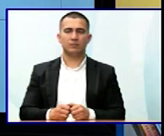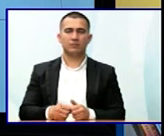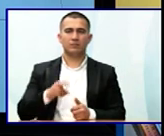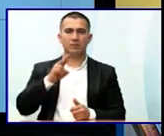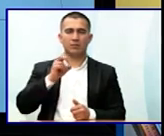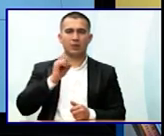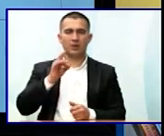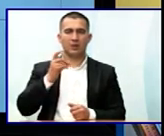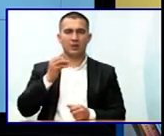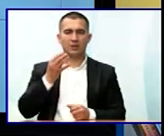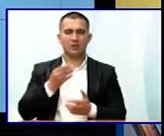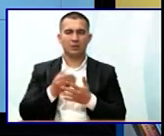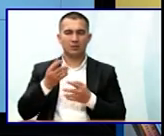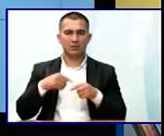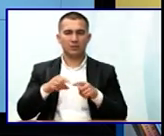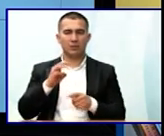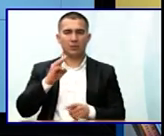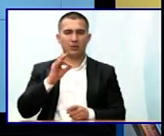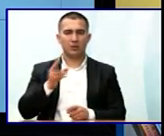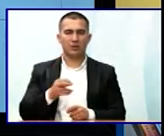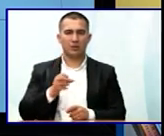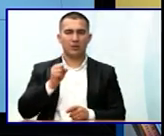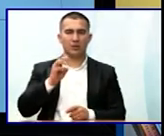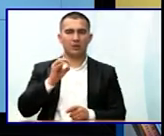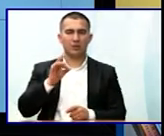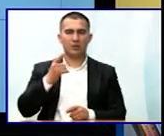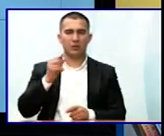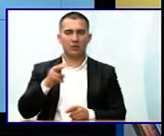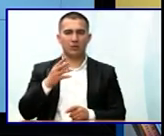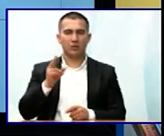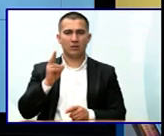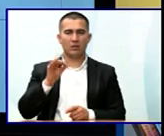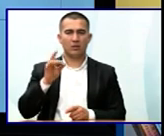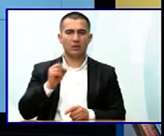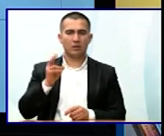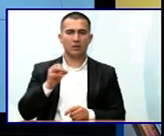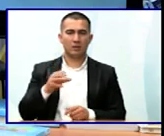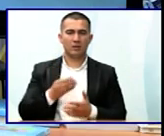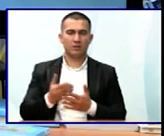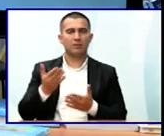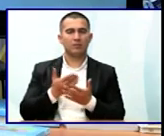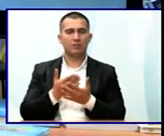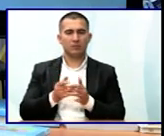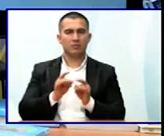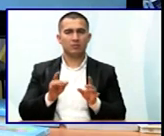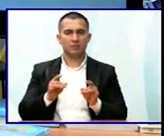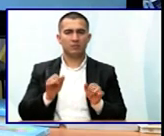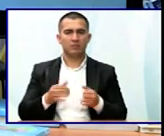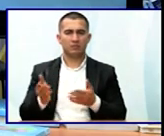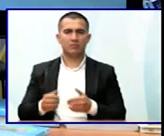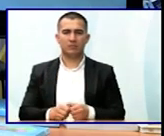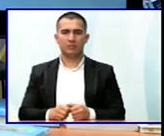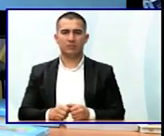Parxish usuli bilan esa tok, atirgul, qoraqat o'simliklari misol bo'la olar ekan.